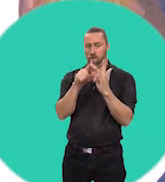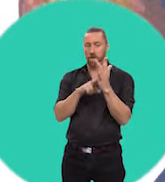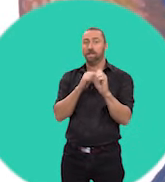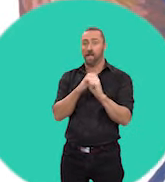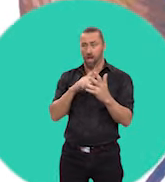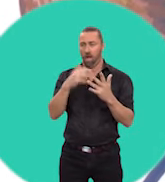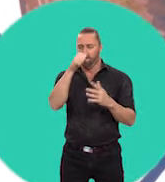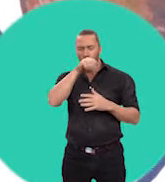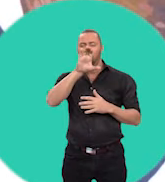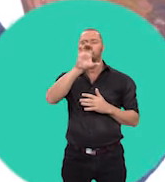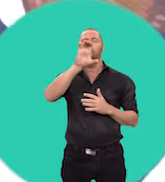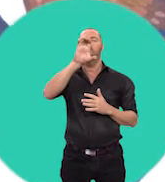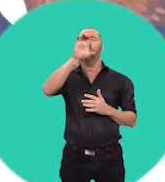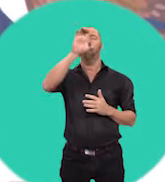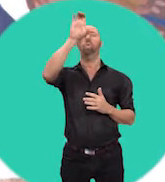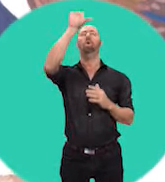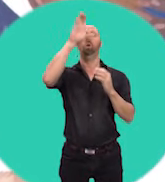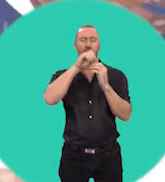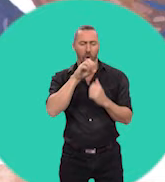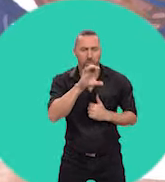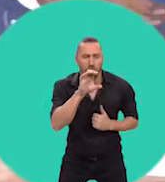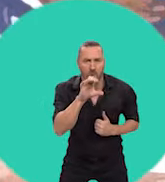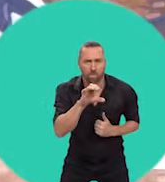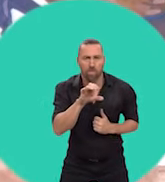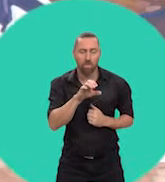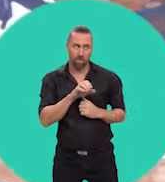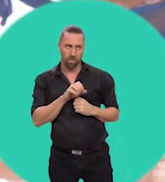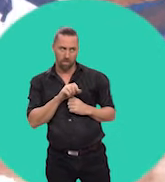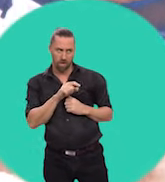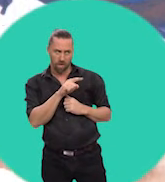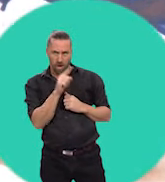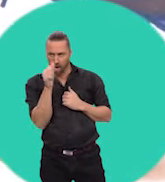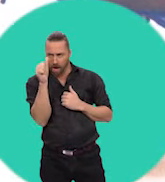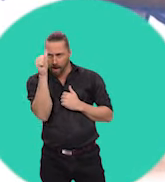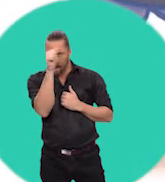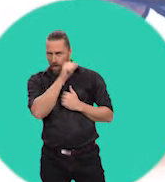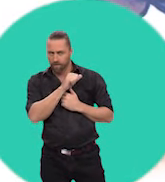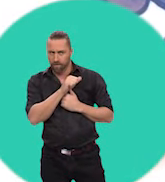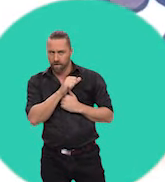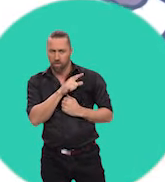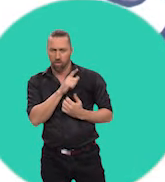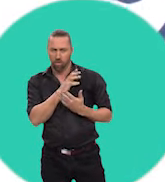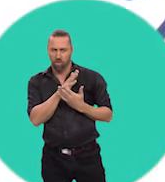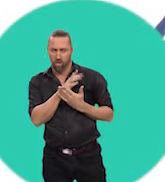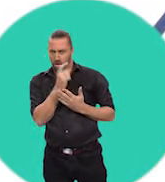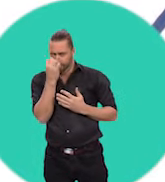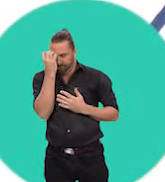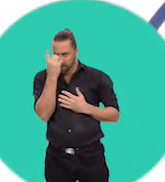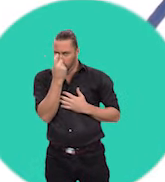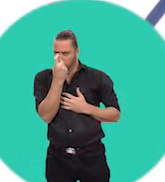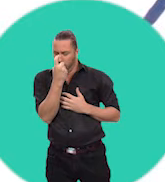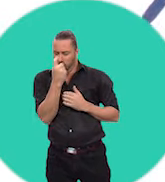and bark, you know." "Very clever," said Lila. "But you forgot the most impressive song of